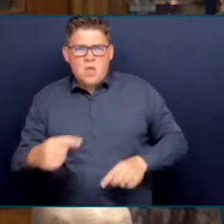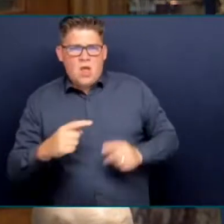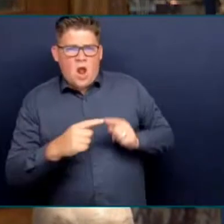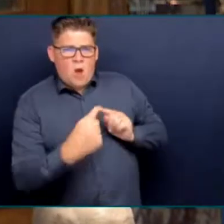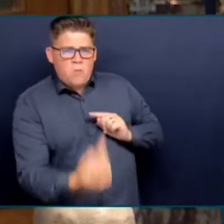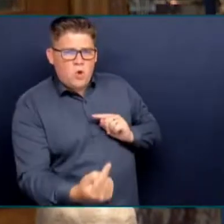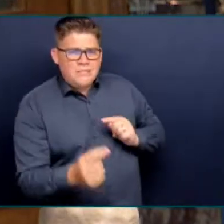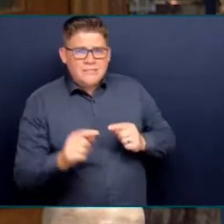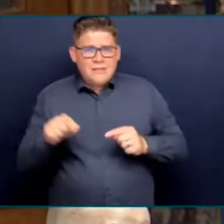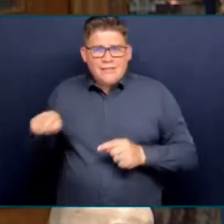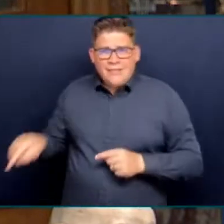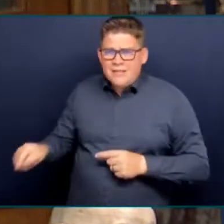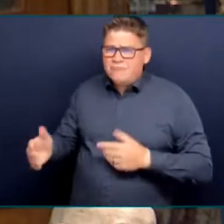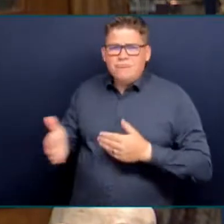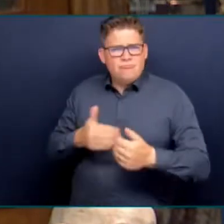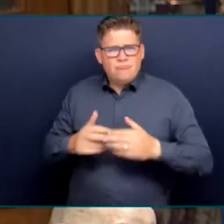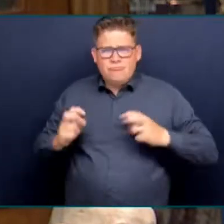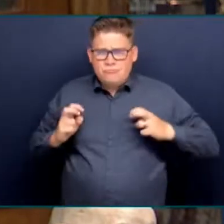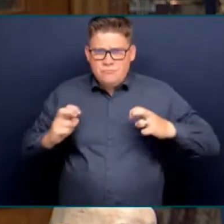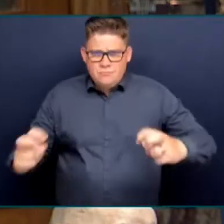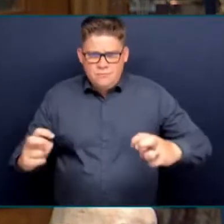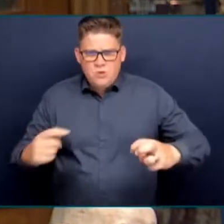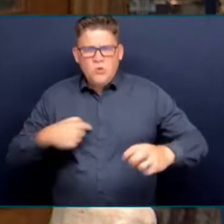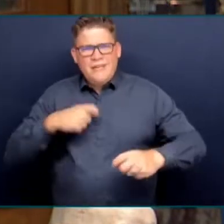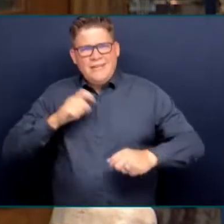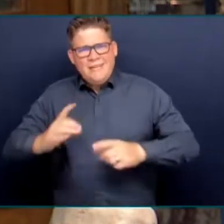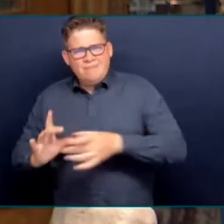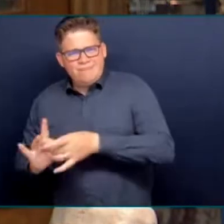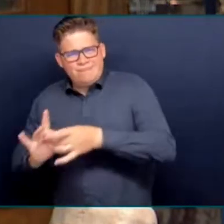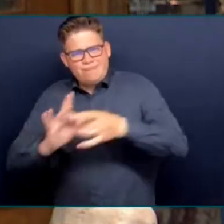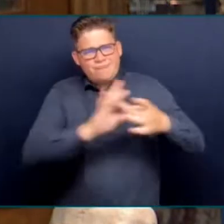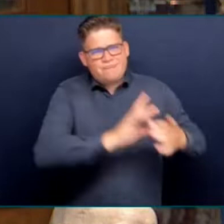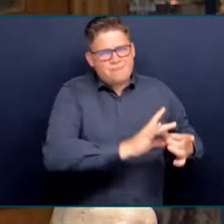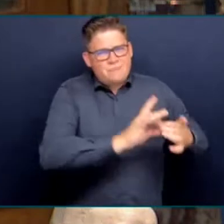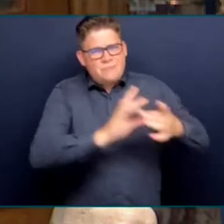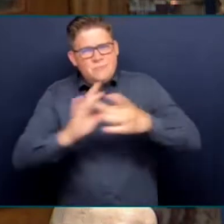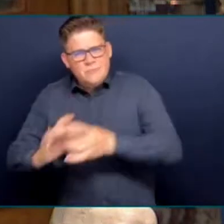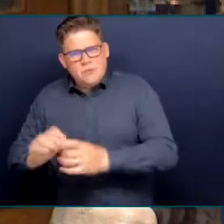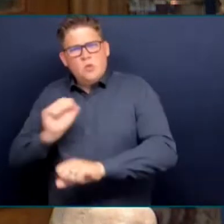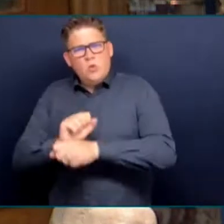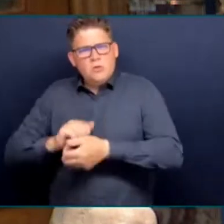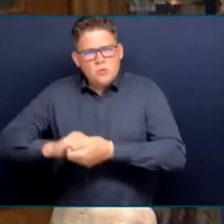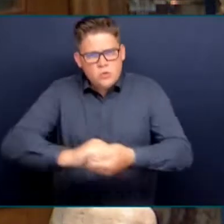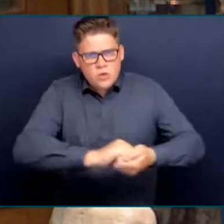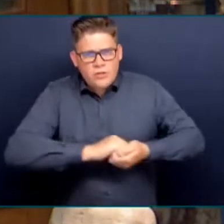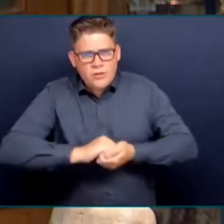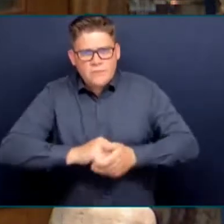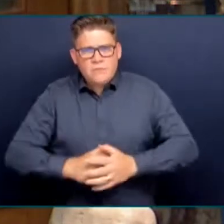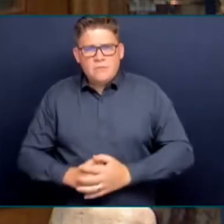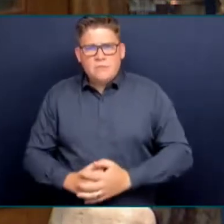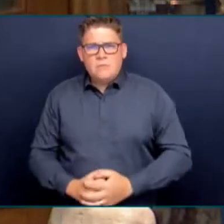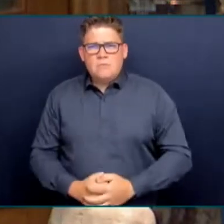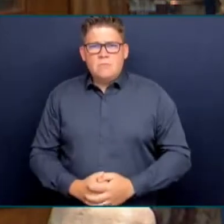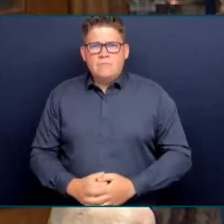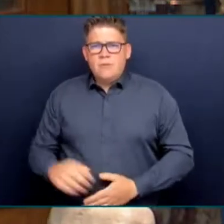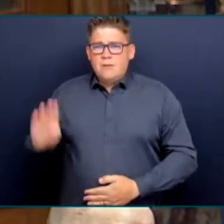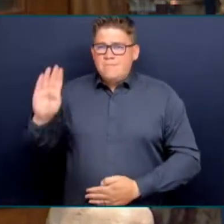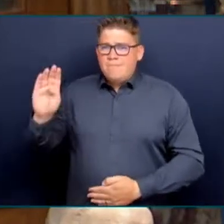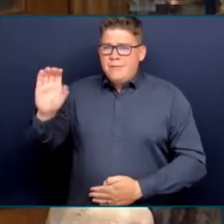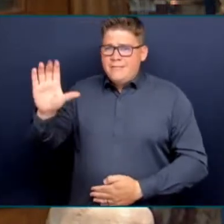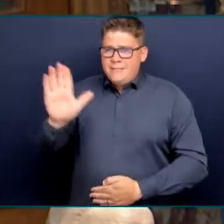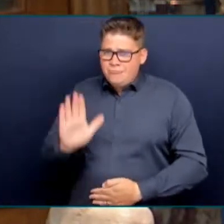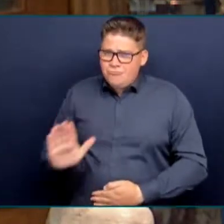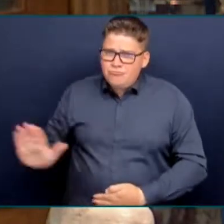lines. British Columbians do not want healthcare to be used as a political football.